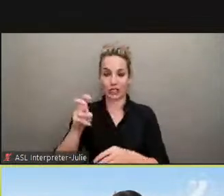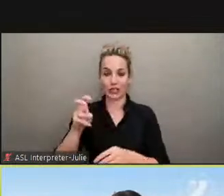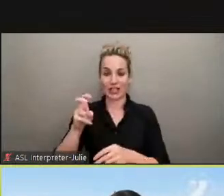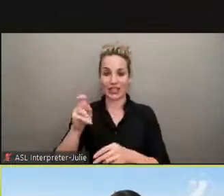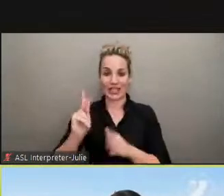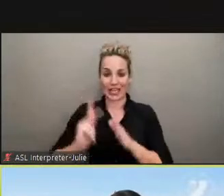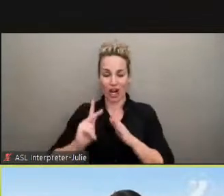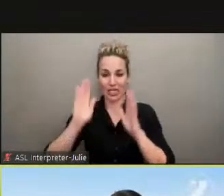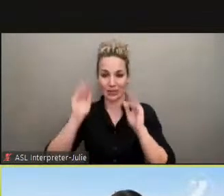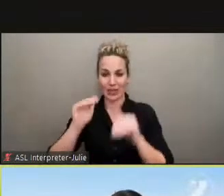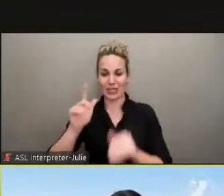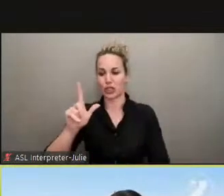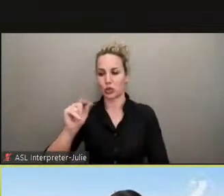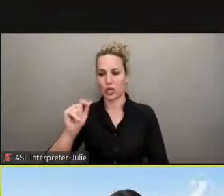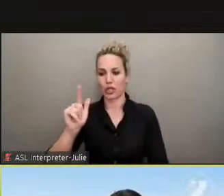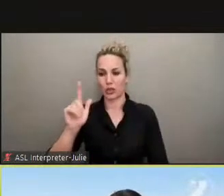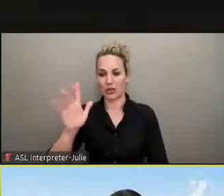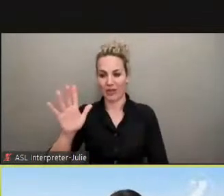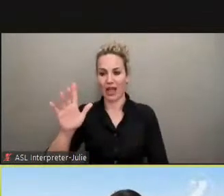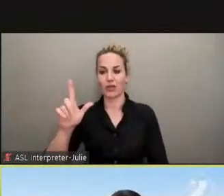in 2025-26.